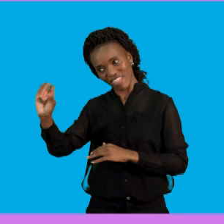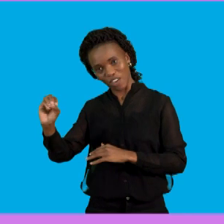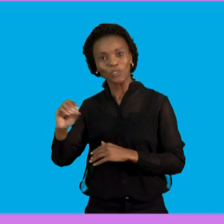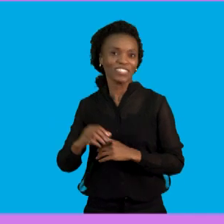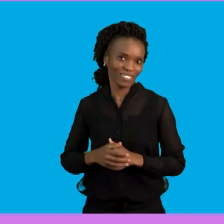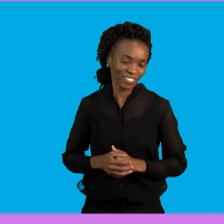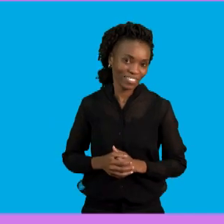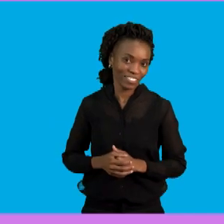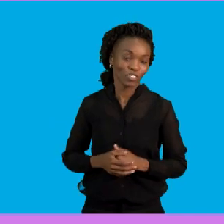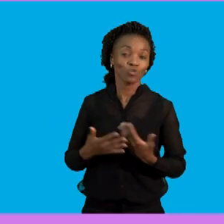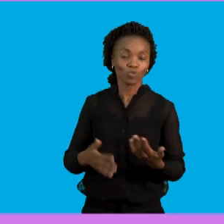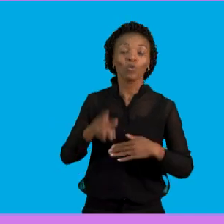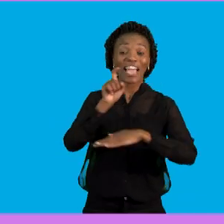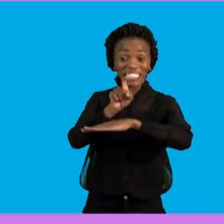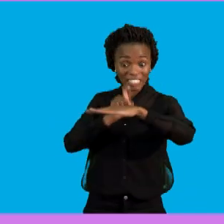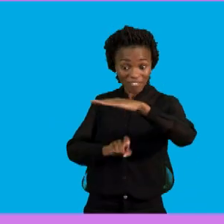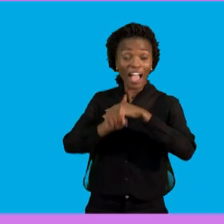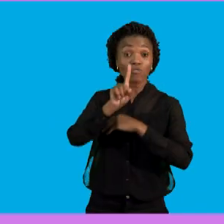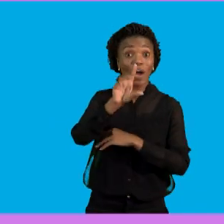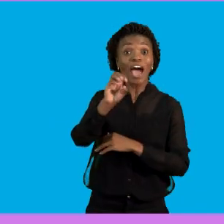going to divide by